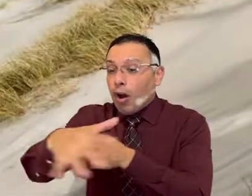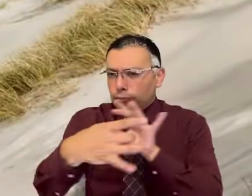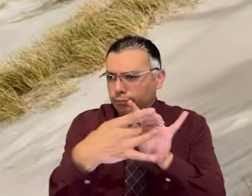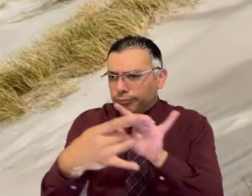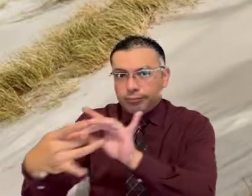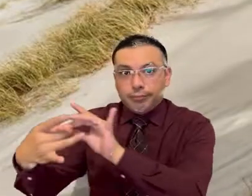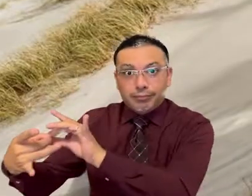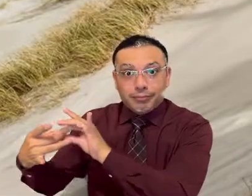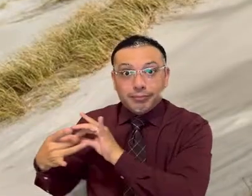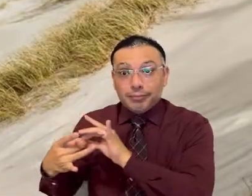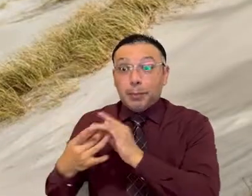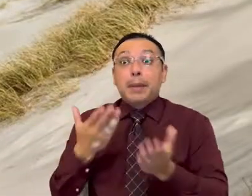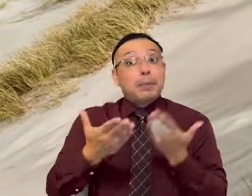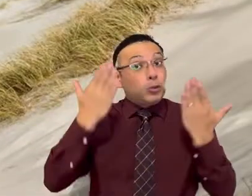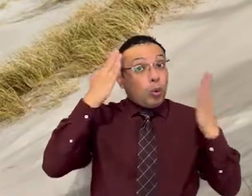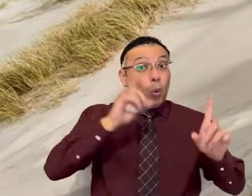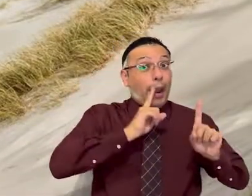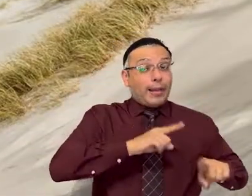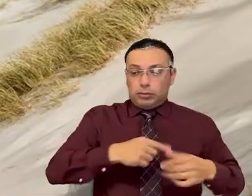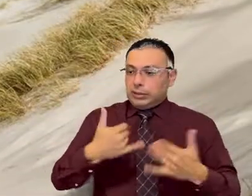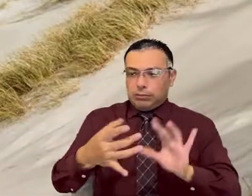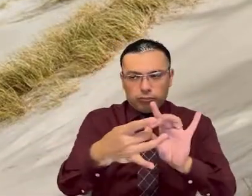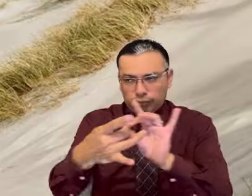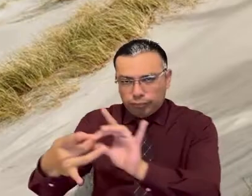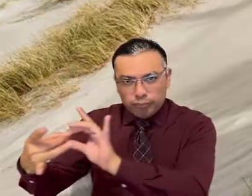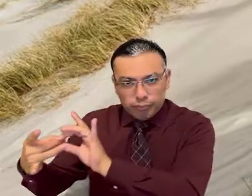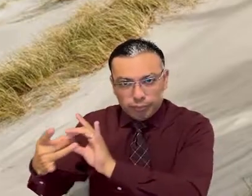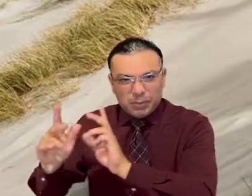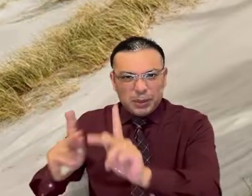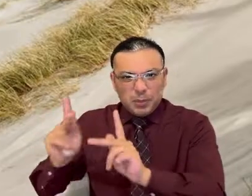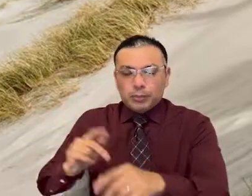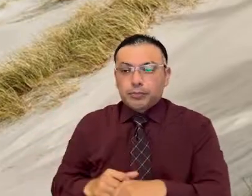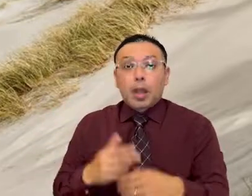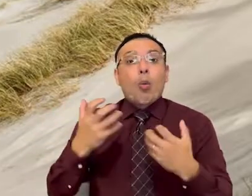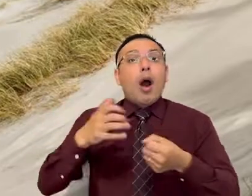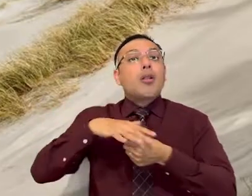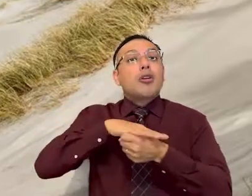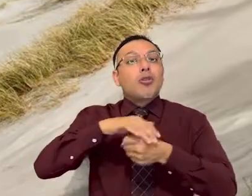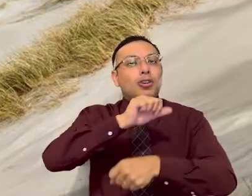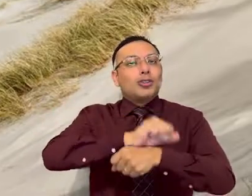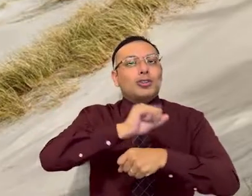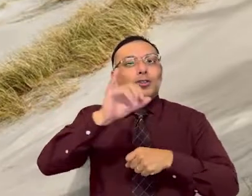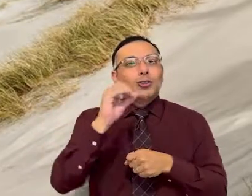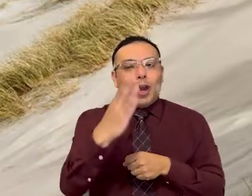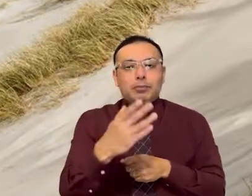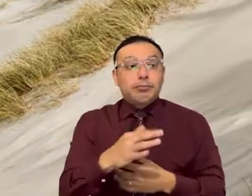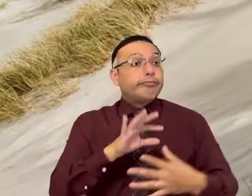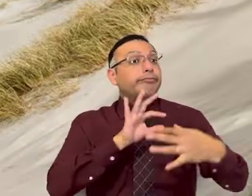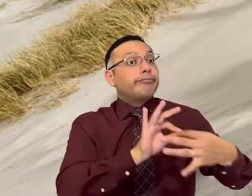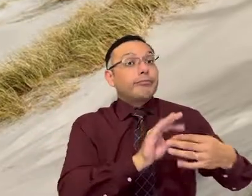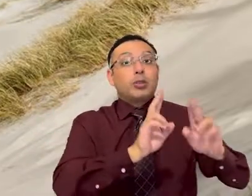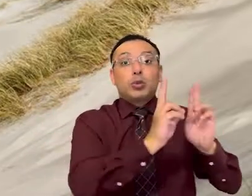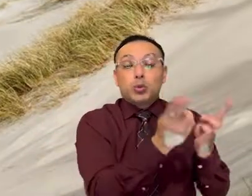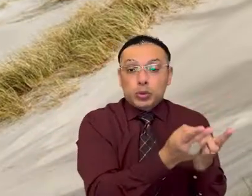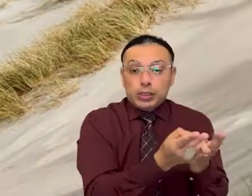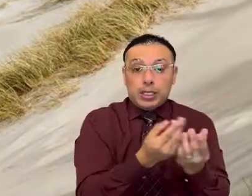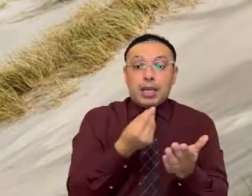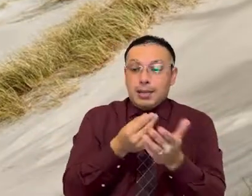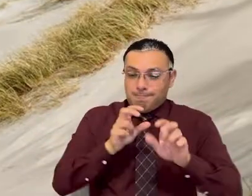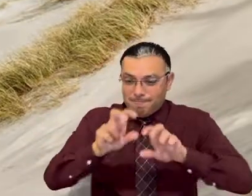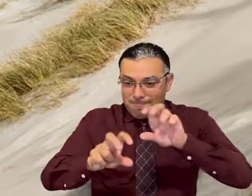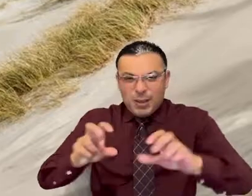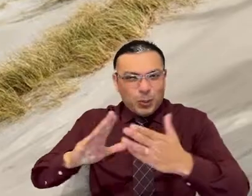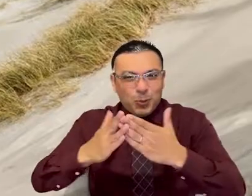we have all of those answers. We're really committed to creating local jobs, working with unions, investing in communities, sourcing